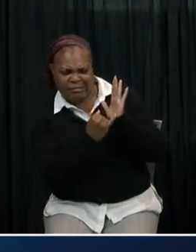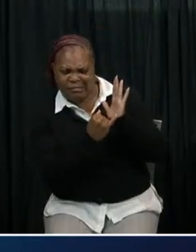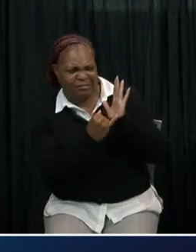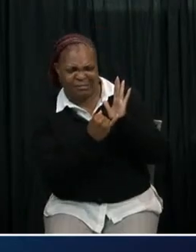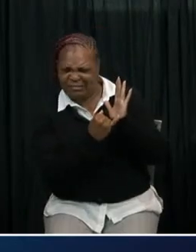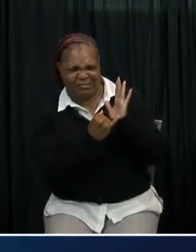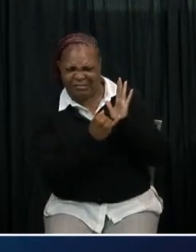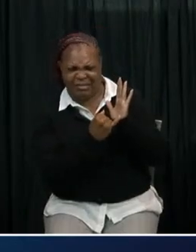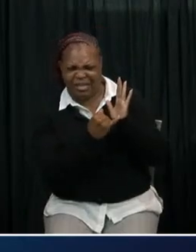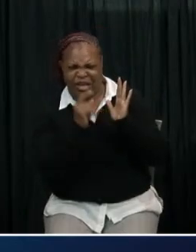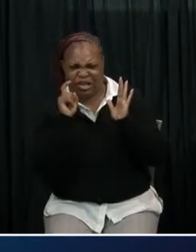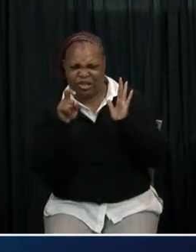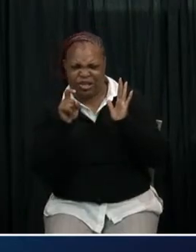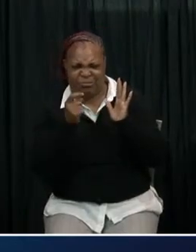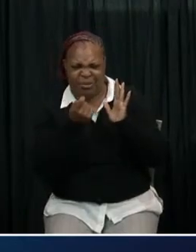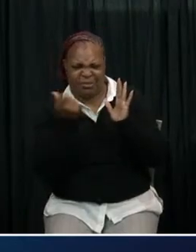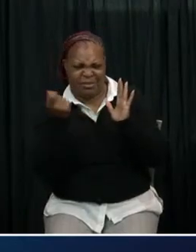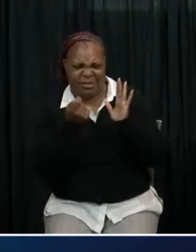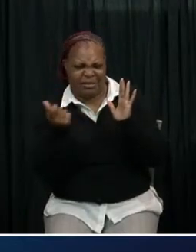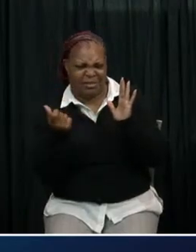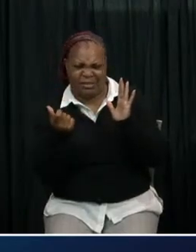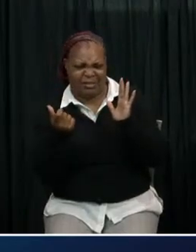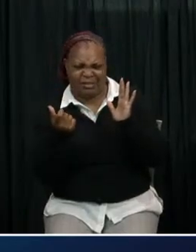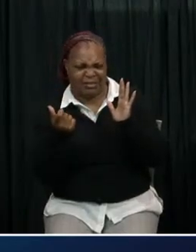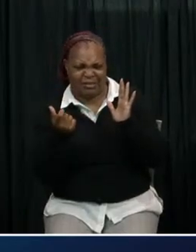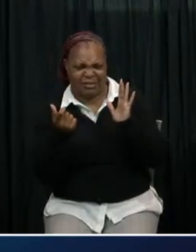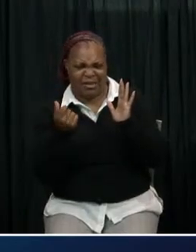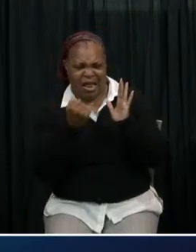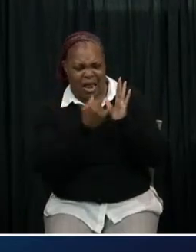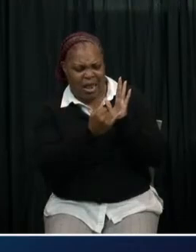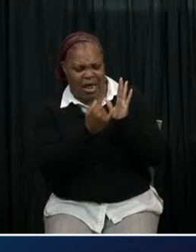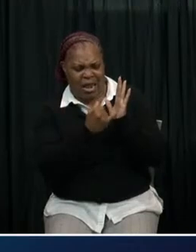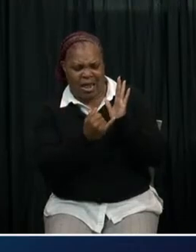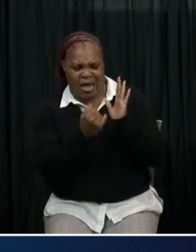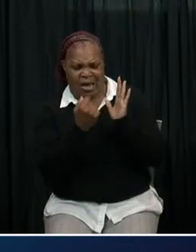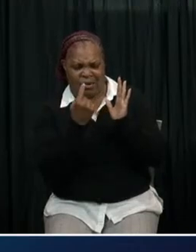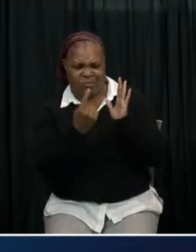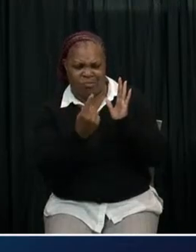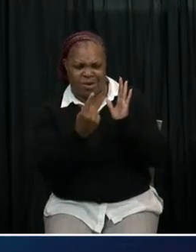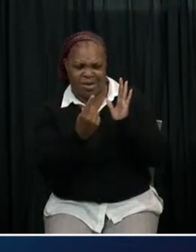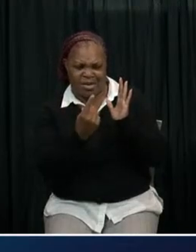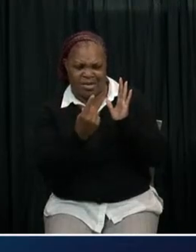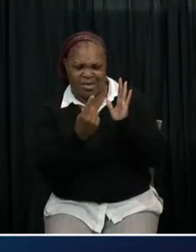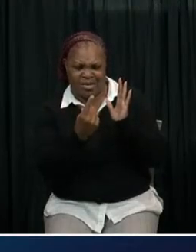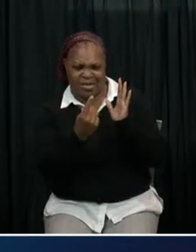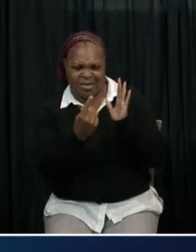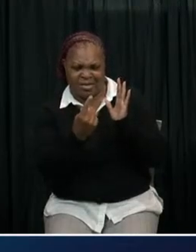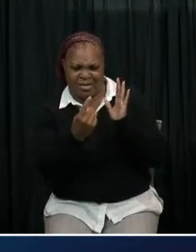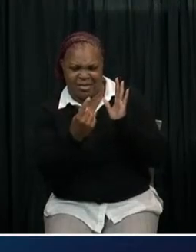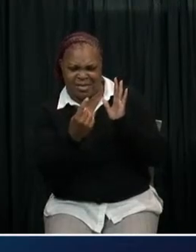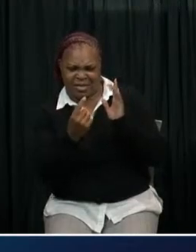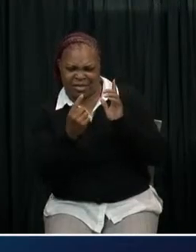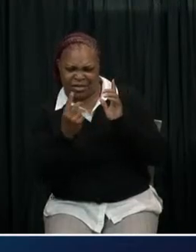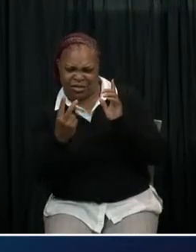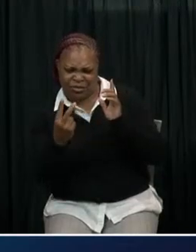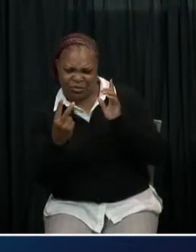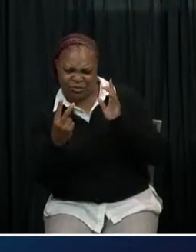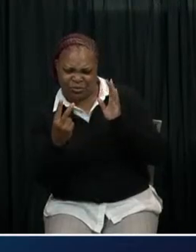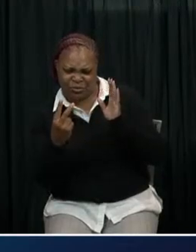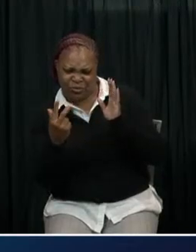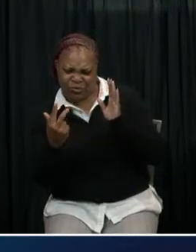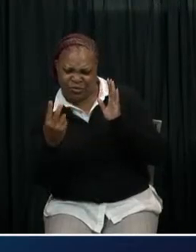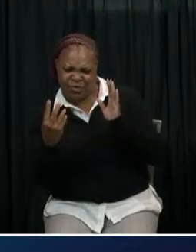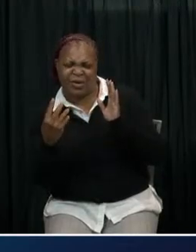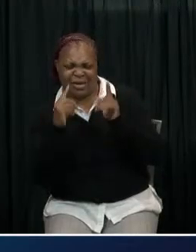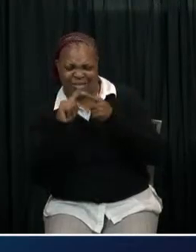prescriptive and should be left out. So that's lines 1, carrying on from line 1 to